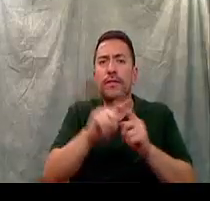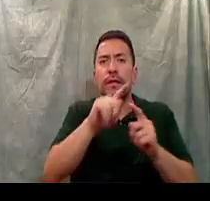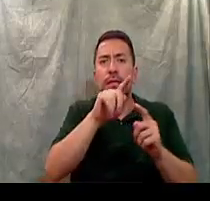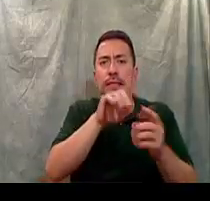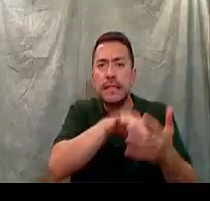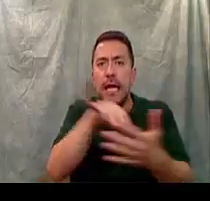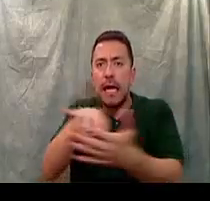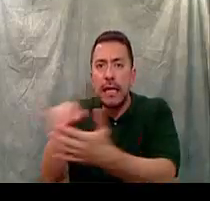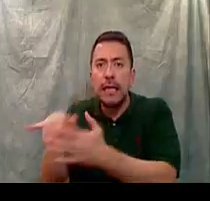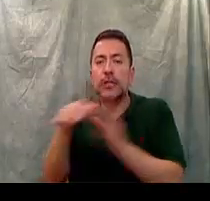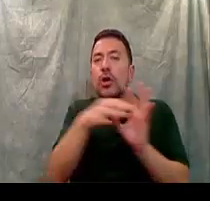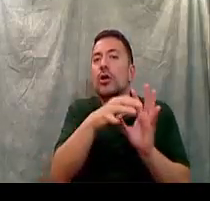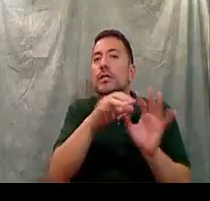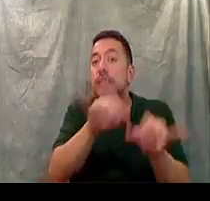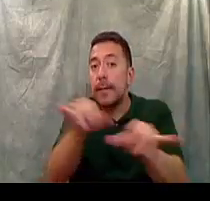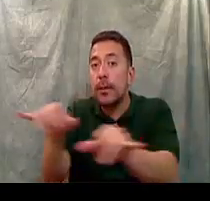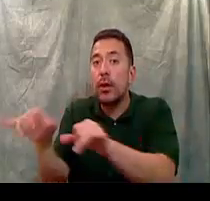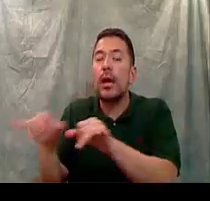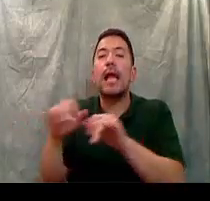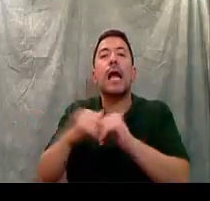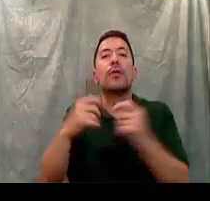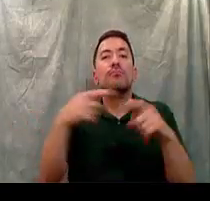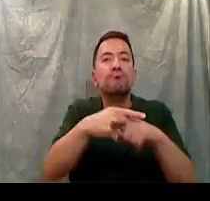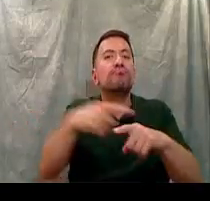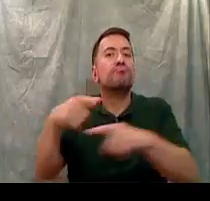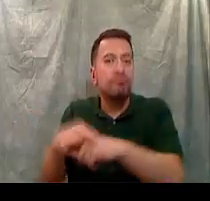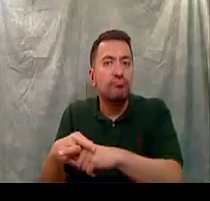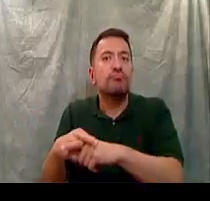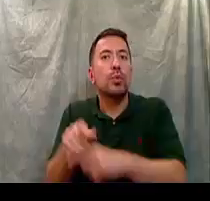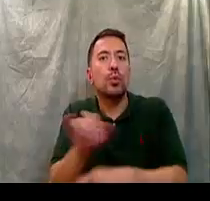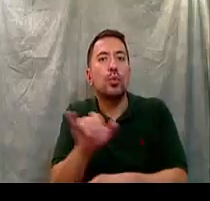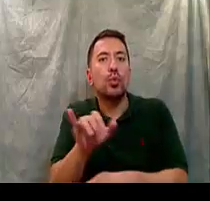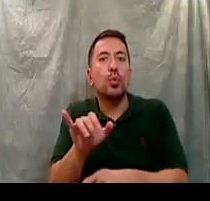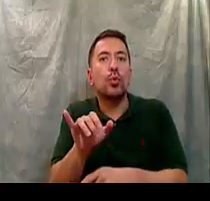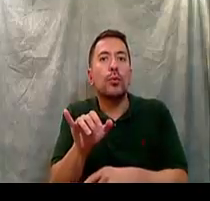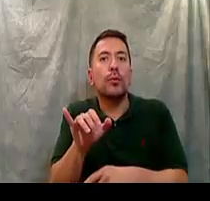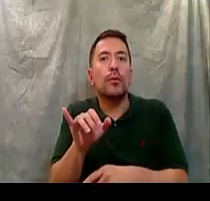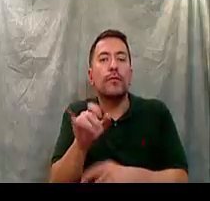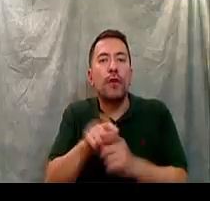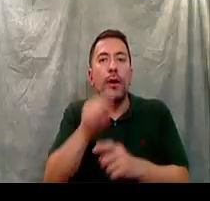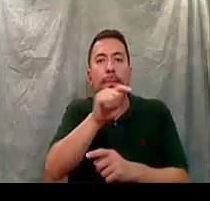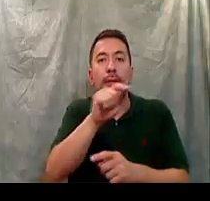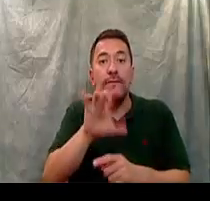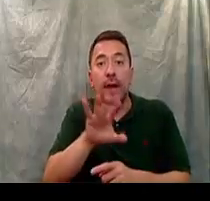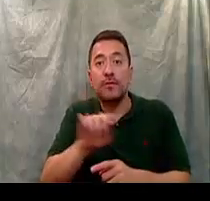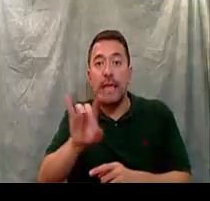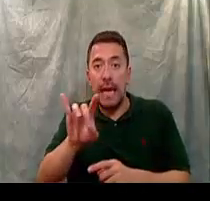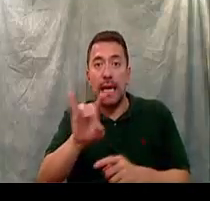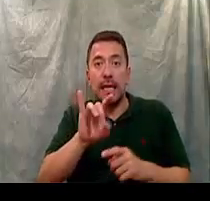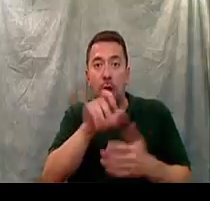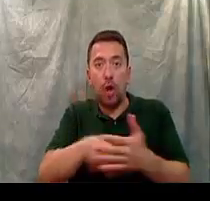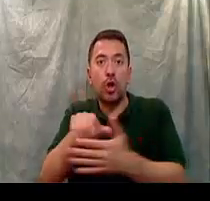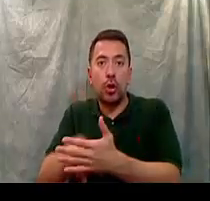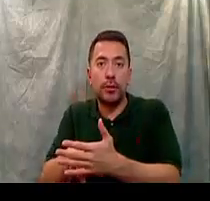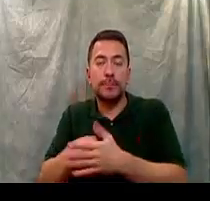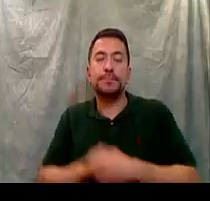research, and the contradictions across the 5 to 8 pieces that you read around the problem. And so I want you